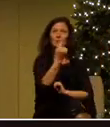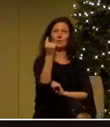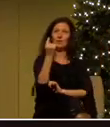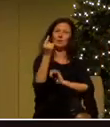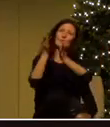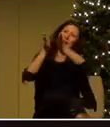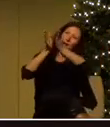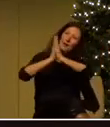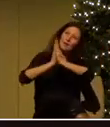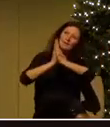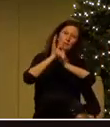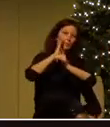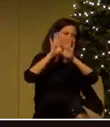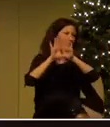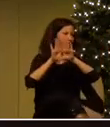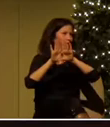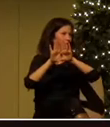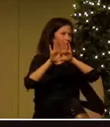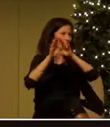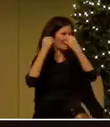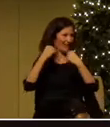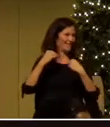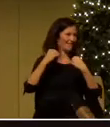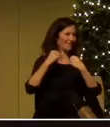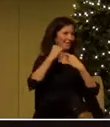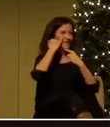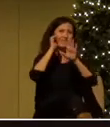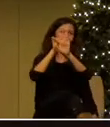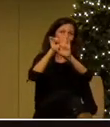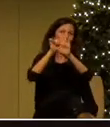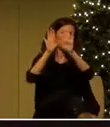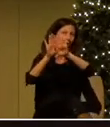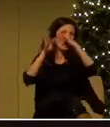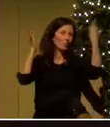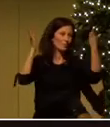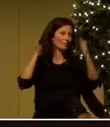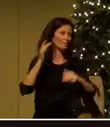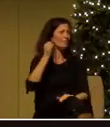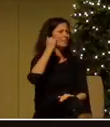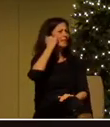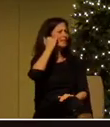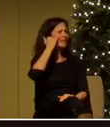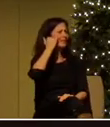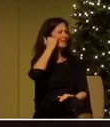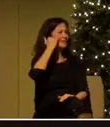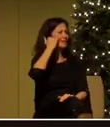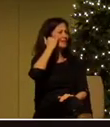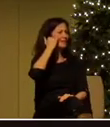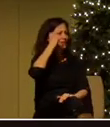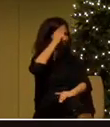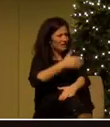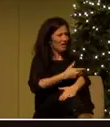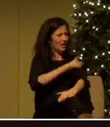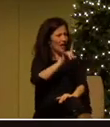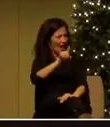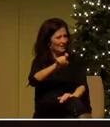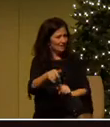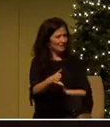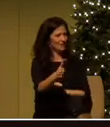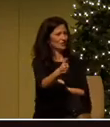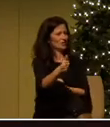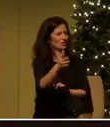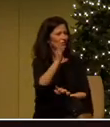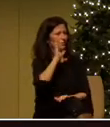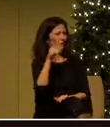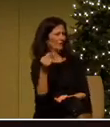knocks the door will be opened. And then which of you fathers, if your son asks for a fish, will give him a snake instead? Or if he asks for an egg,